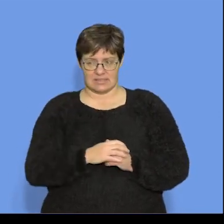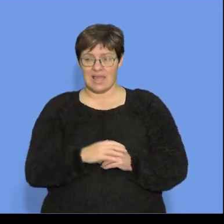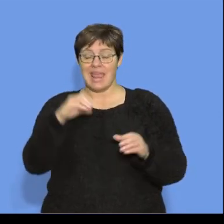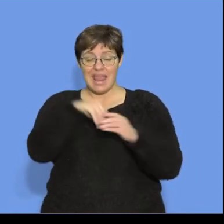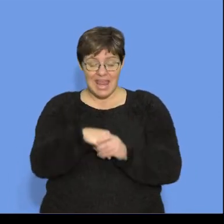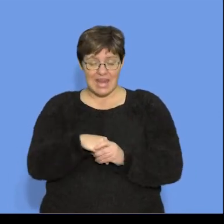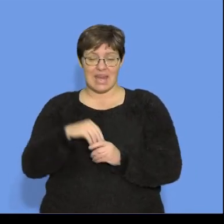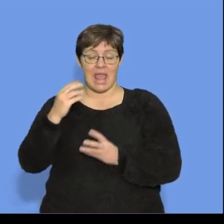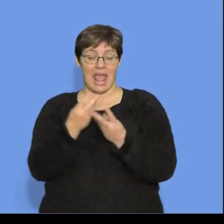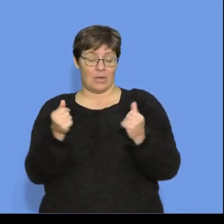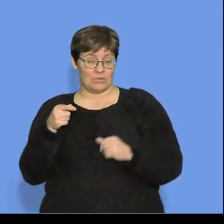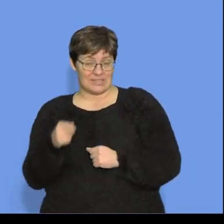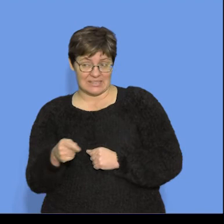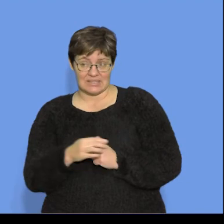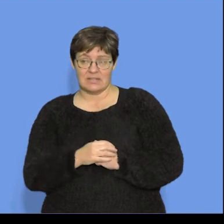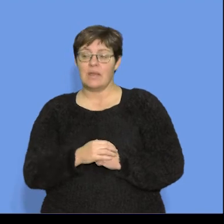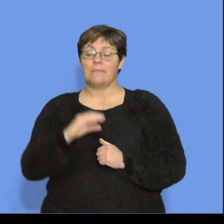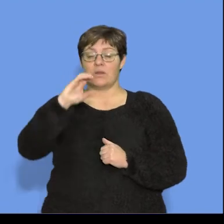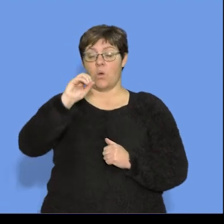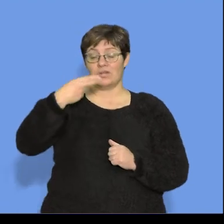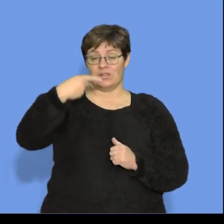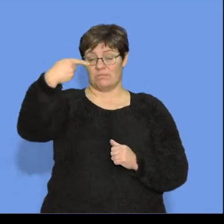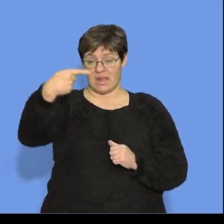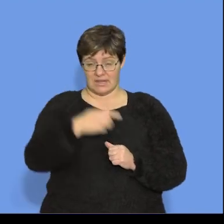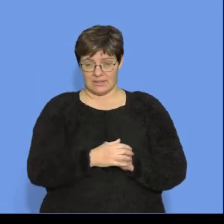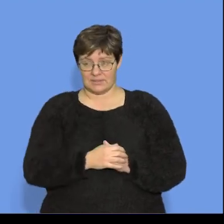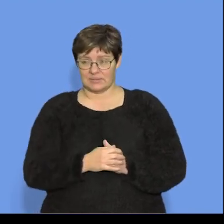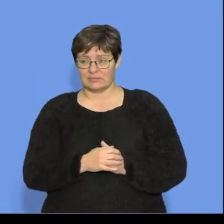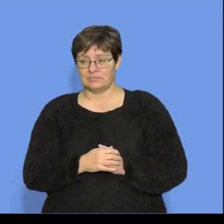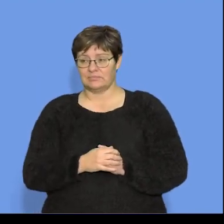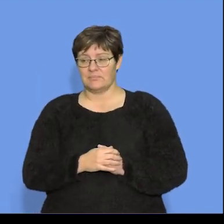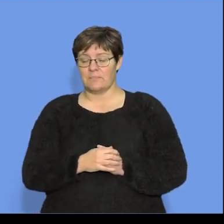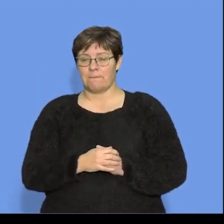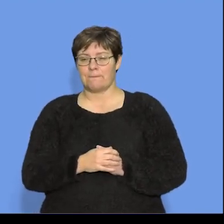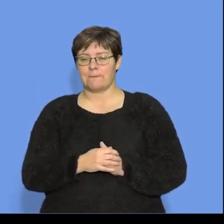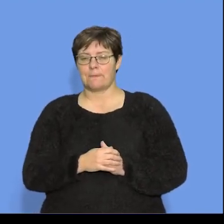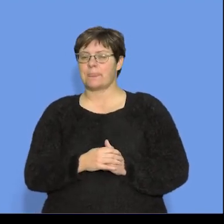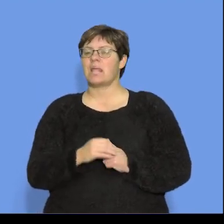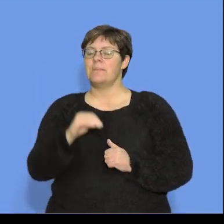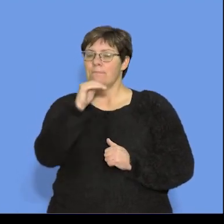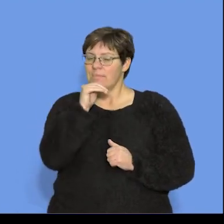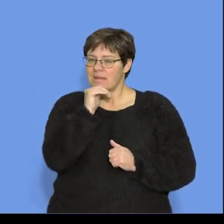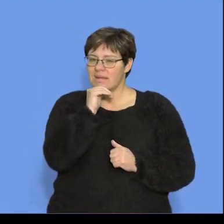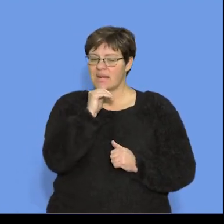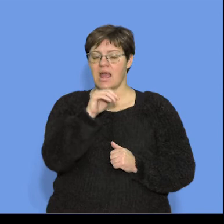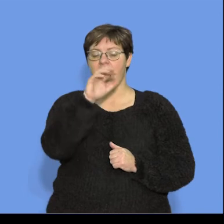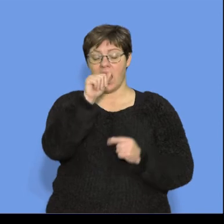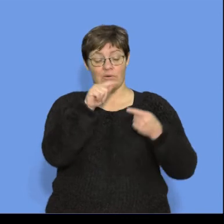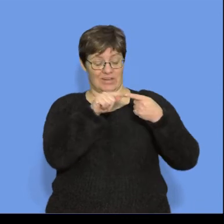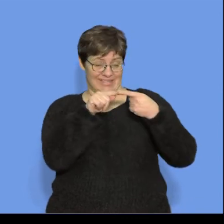AQ. So remember the phase indicator? AQ stands for that. That's Arrhenius'